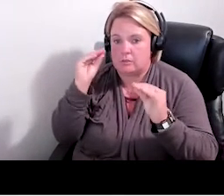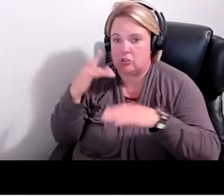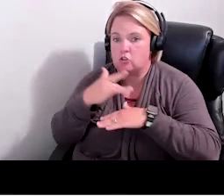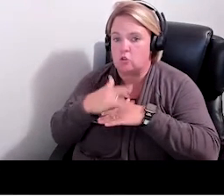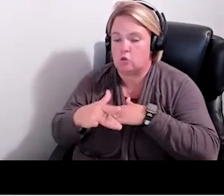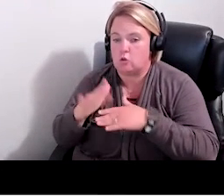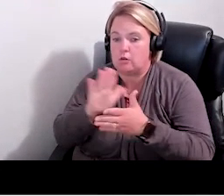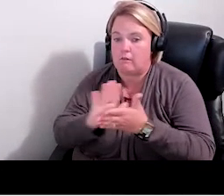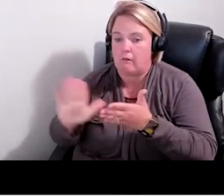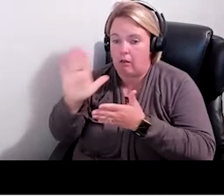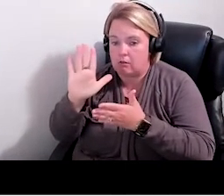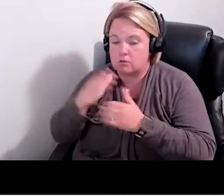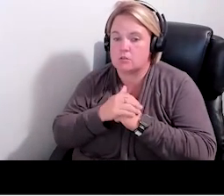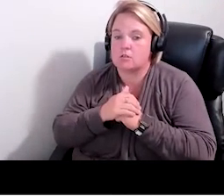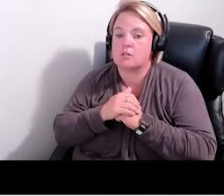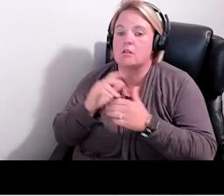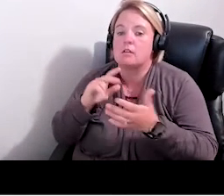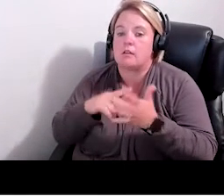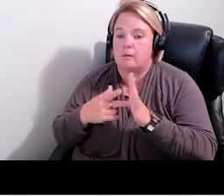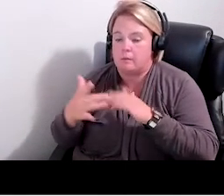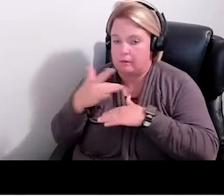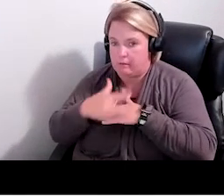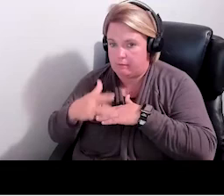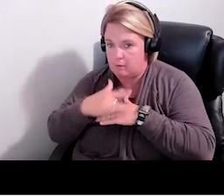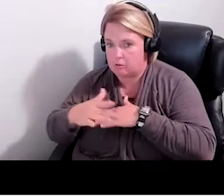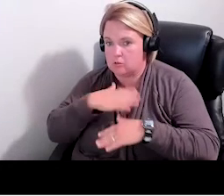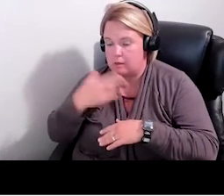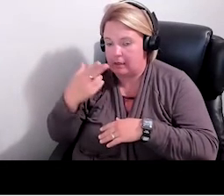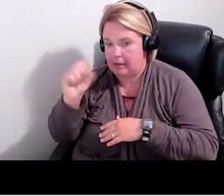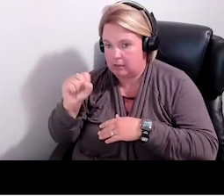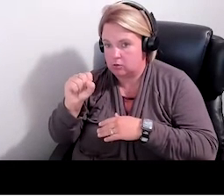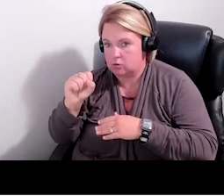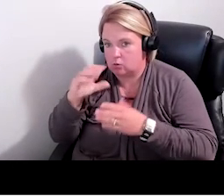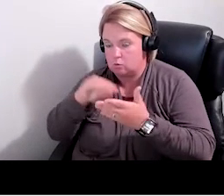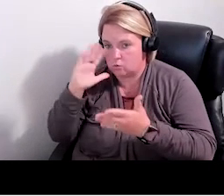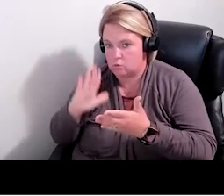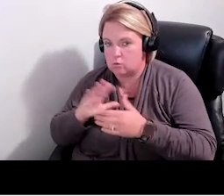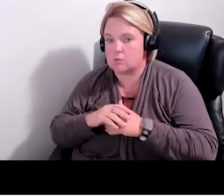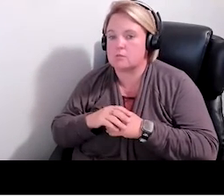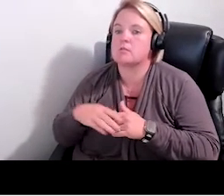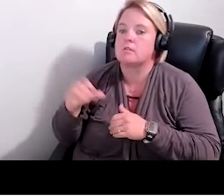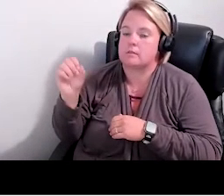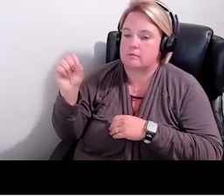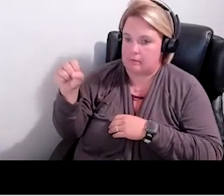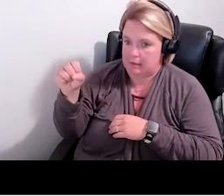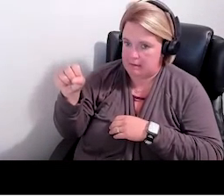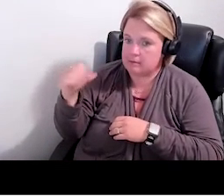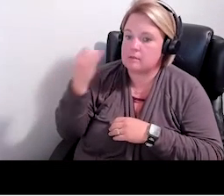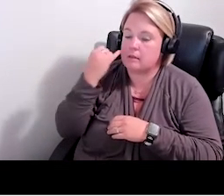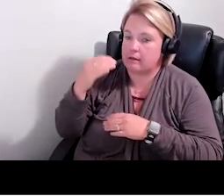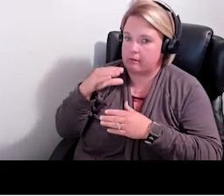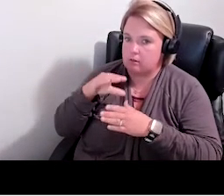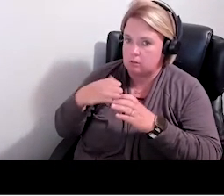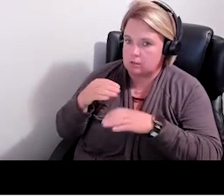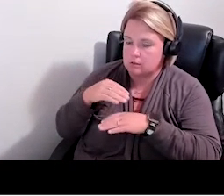So is early alert, is that available to my high school students? Yes. Yes, if they're in classes, they should be available. And who am